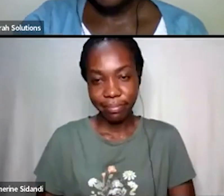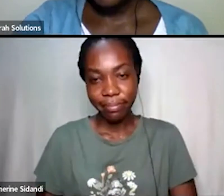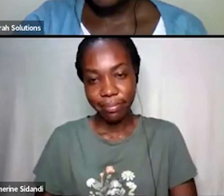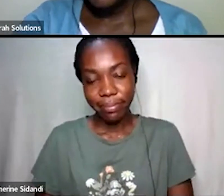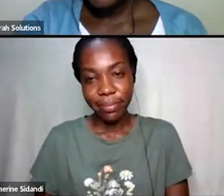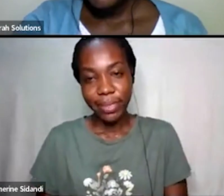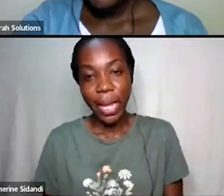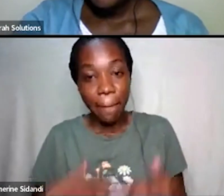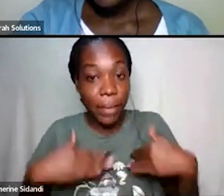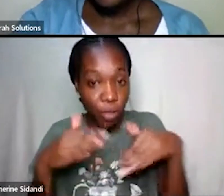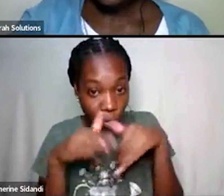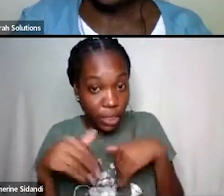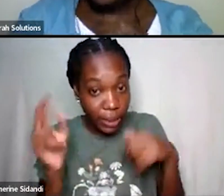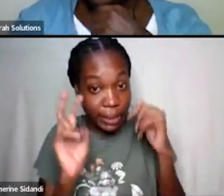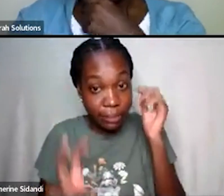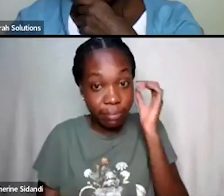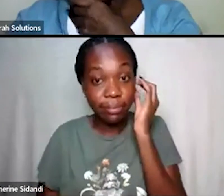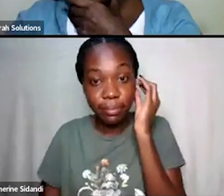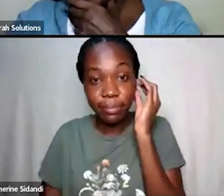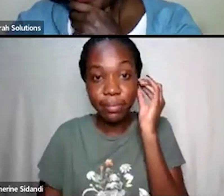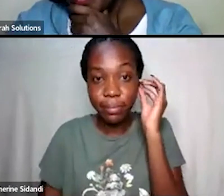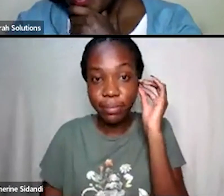I'm waiting to see.